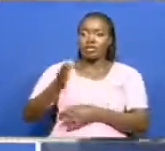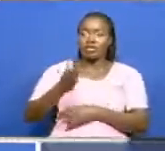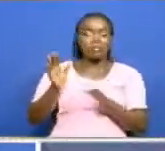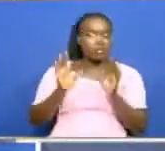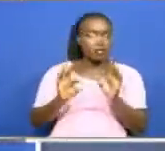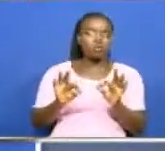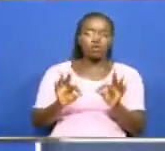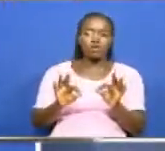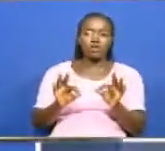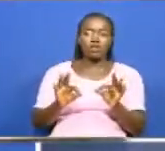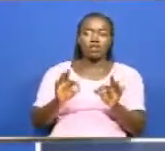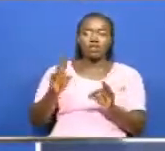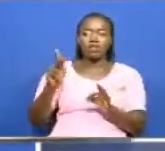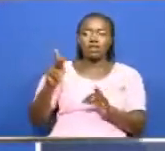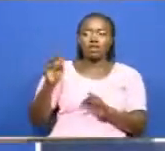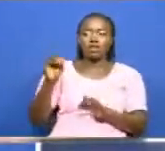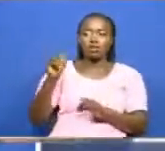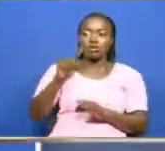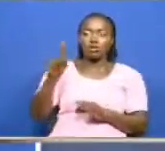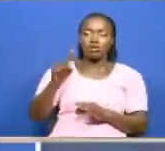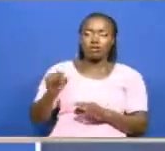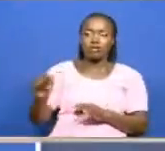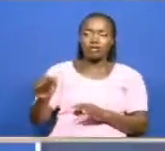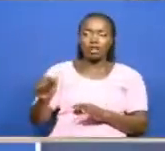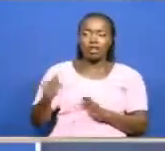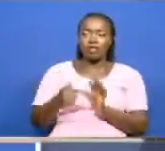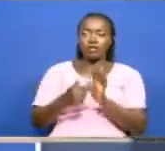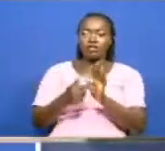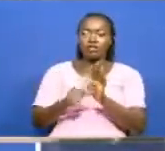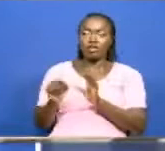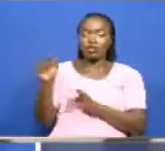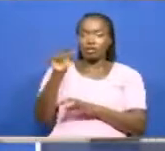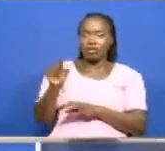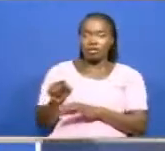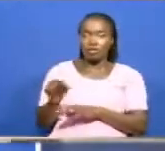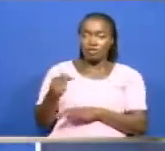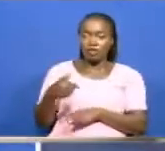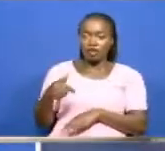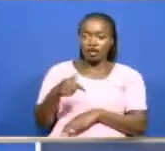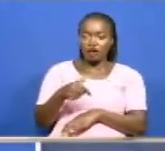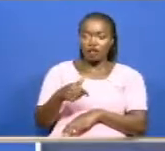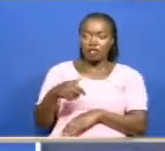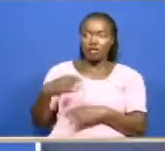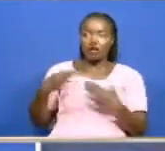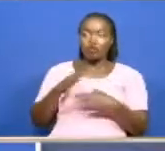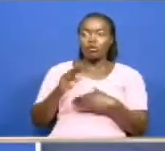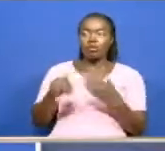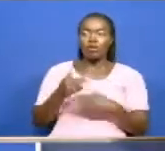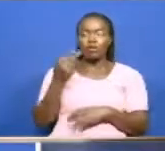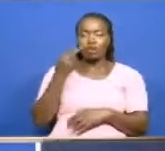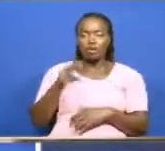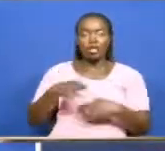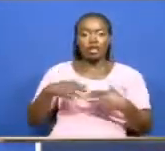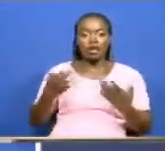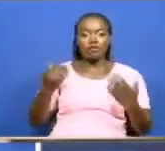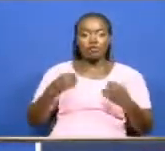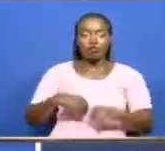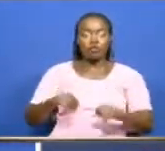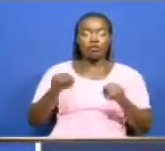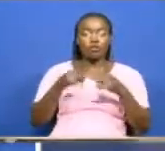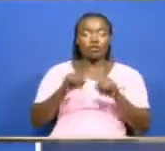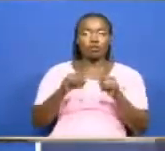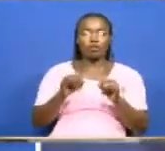smart. Konza is the showcase for our region, for our country, for everyone to see how we can be able to implement